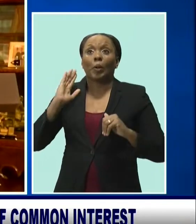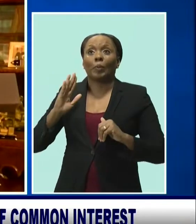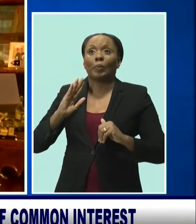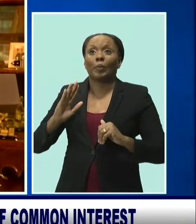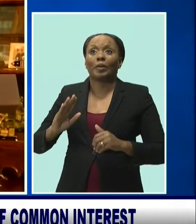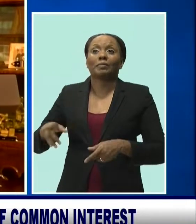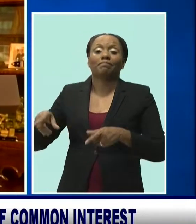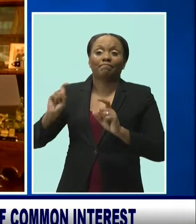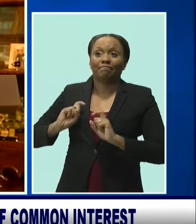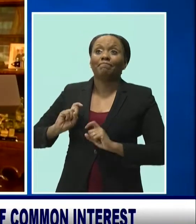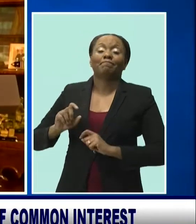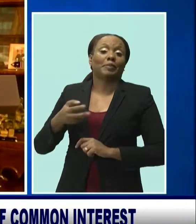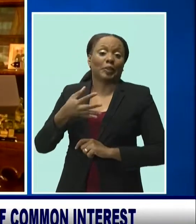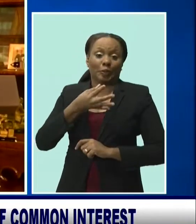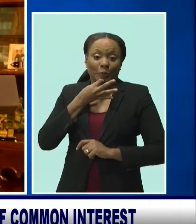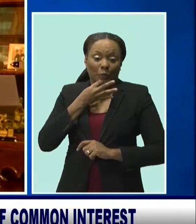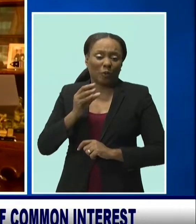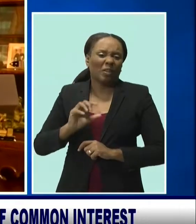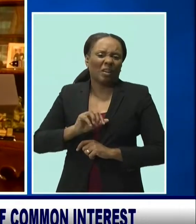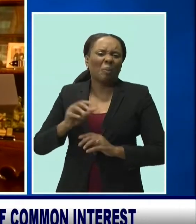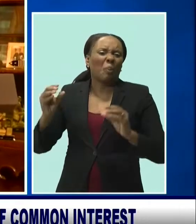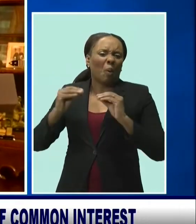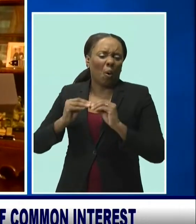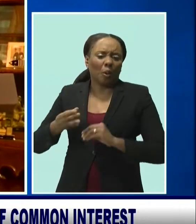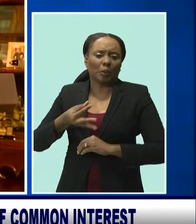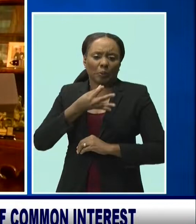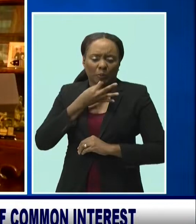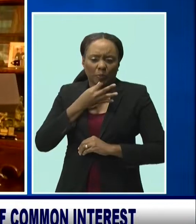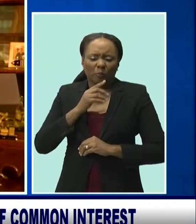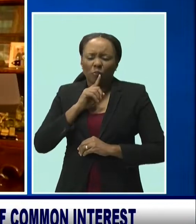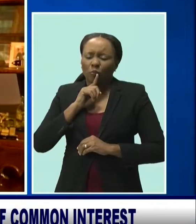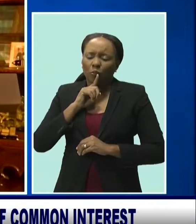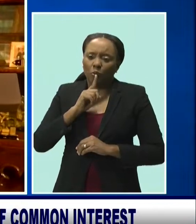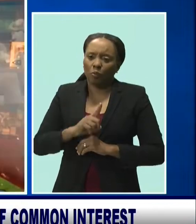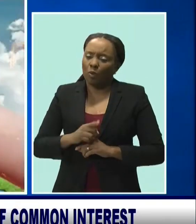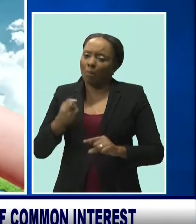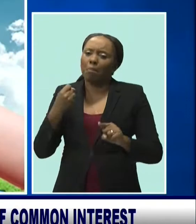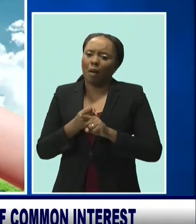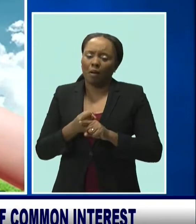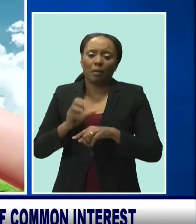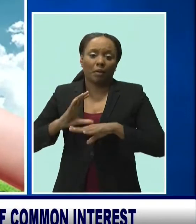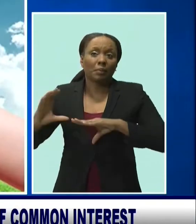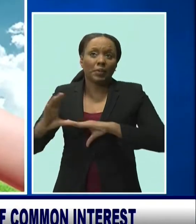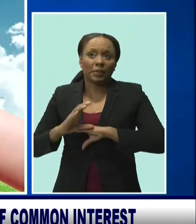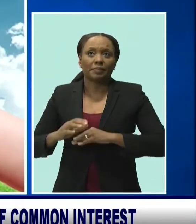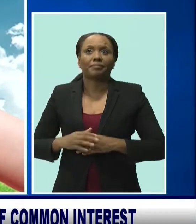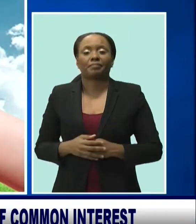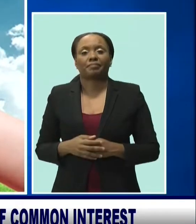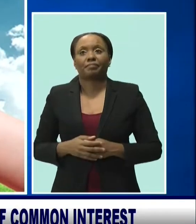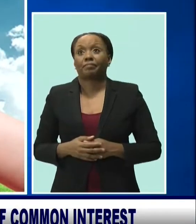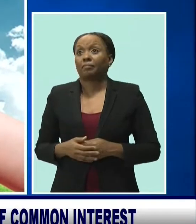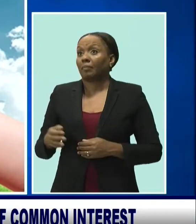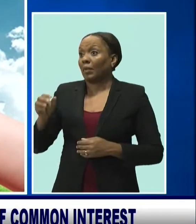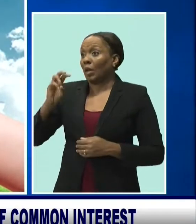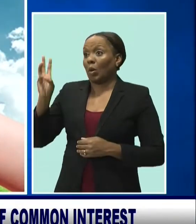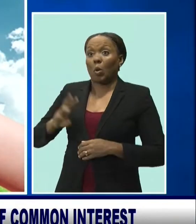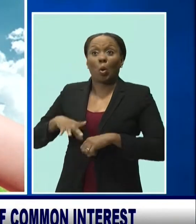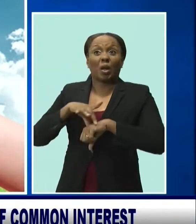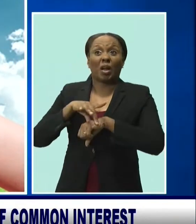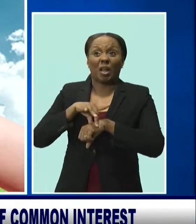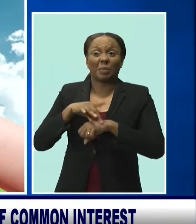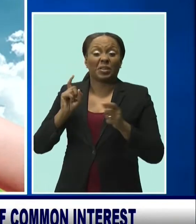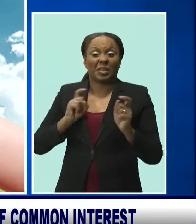soon. This battle is real for us in the Caribbean. On the issue of climate change, Ms. Motley told the U.S.